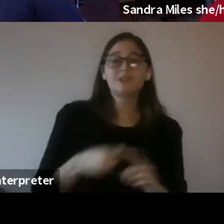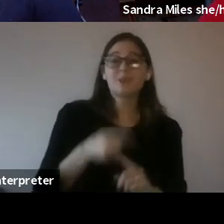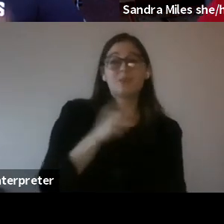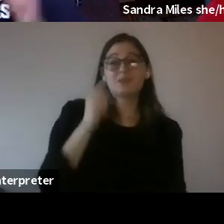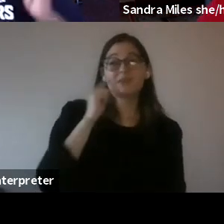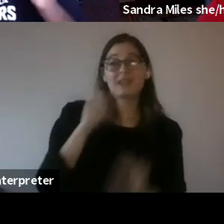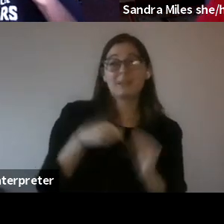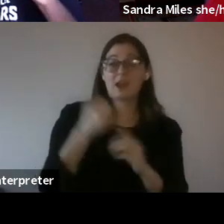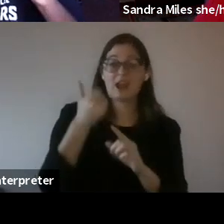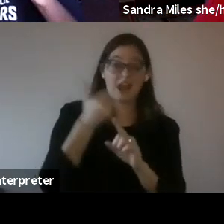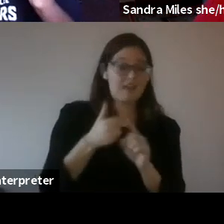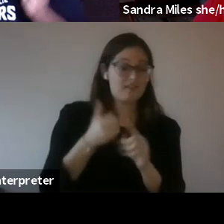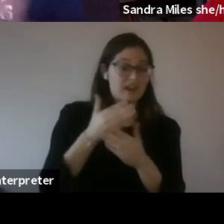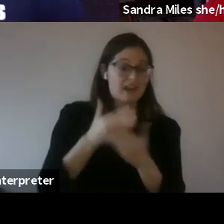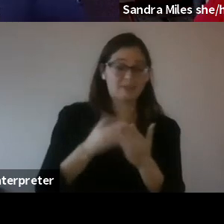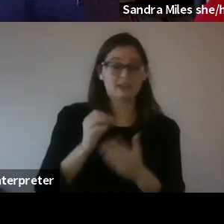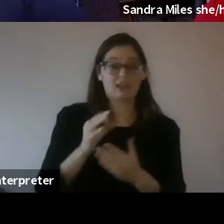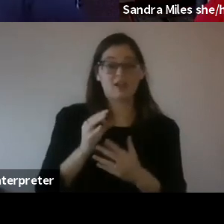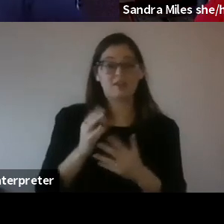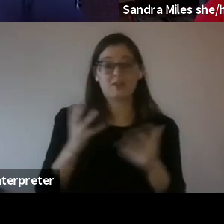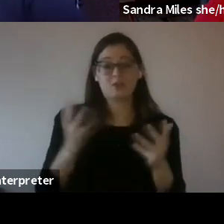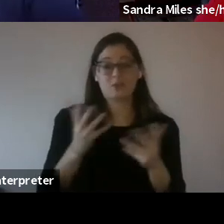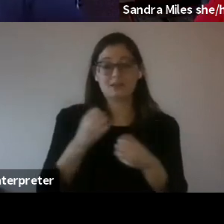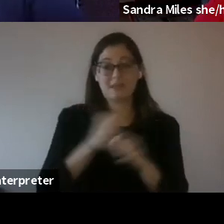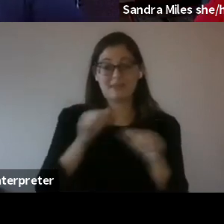every aspect of what has made this